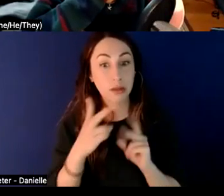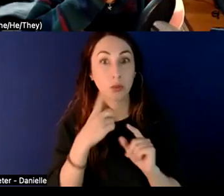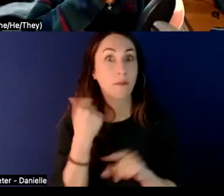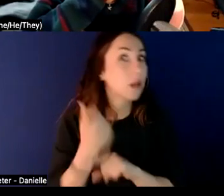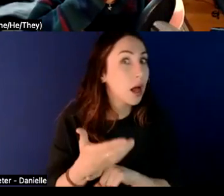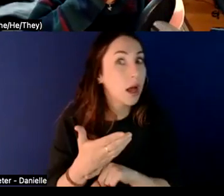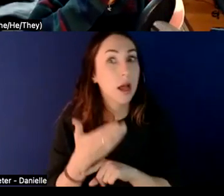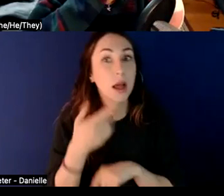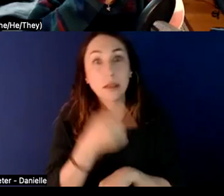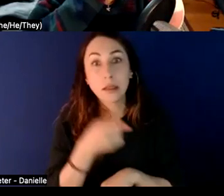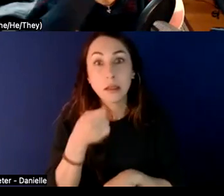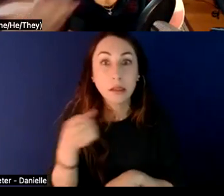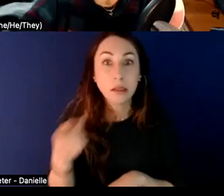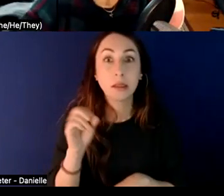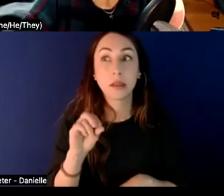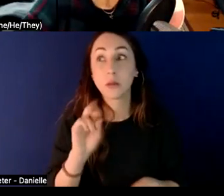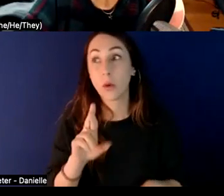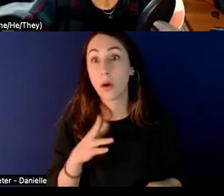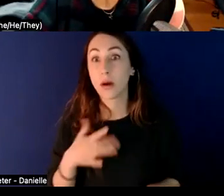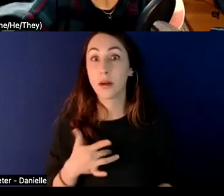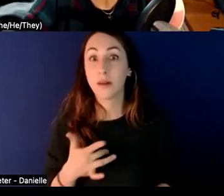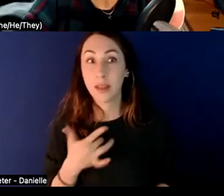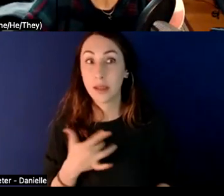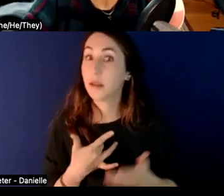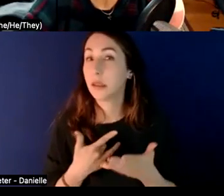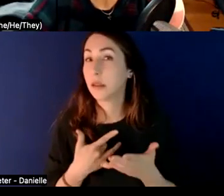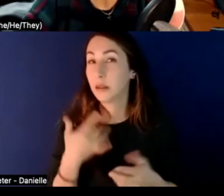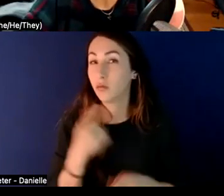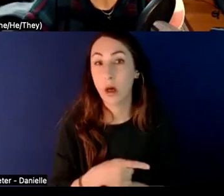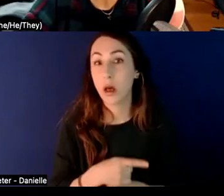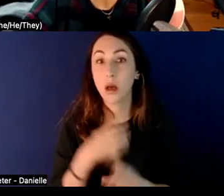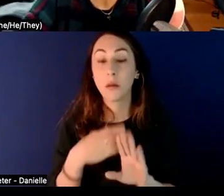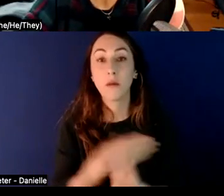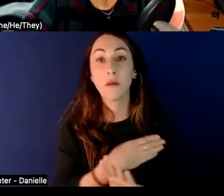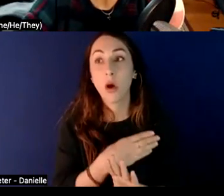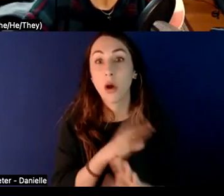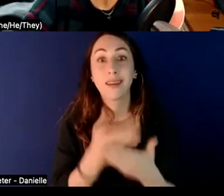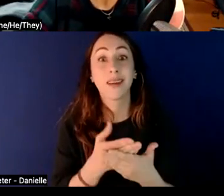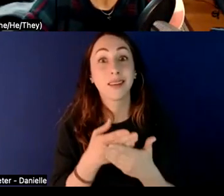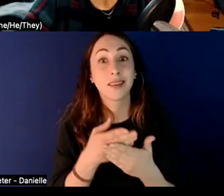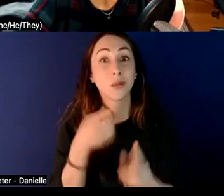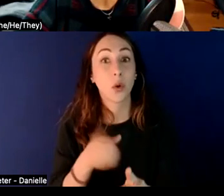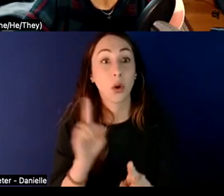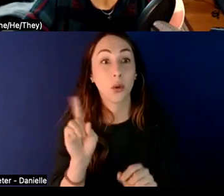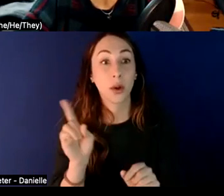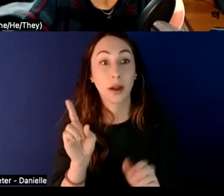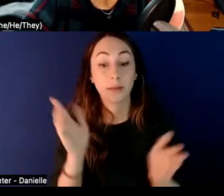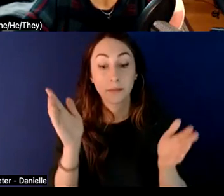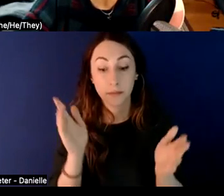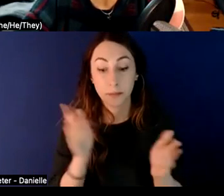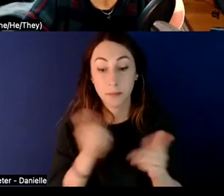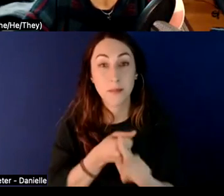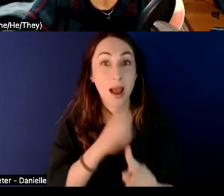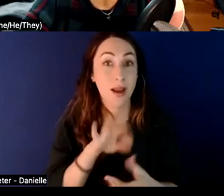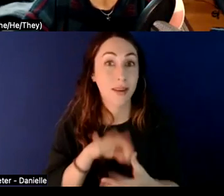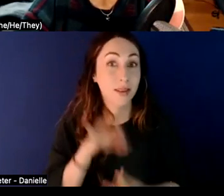or just feel some of those red flags before it can get to the point where there's just where it affects your soul